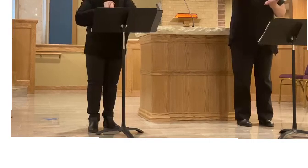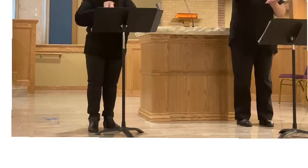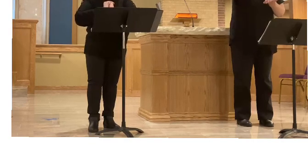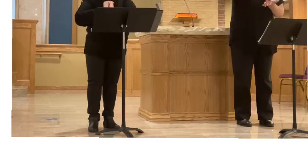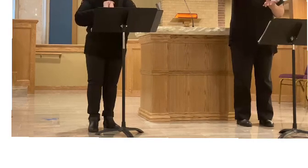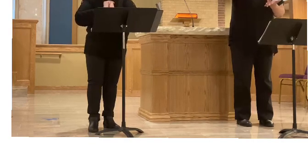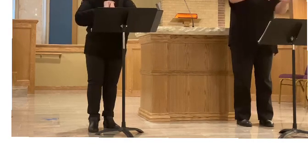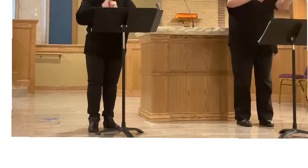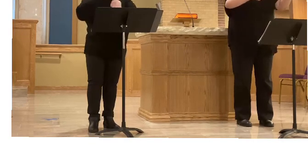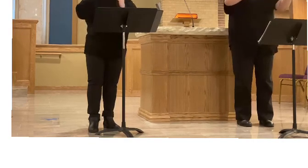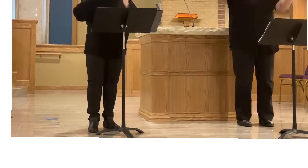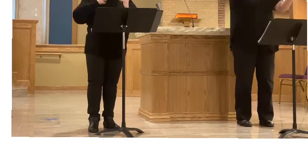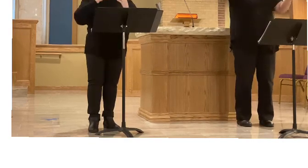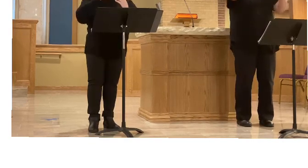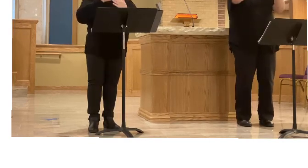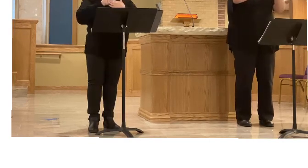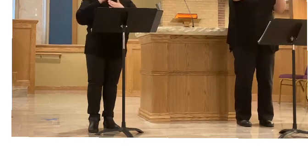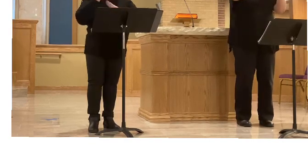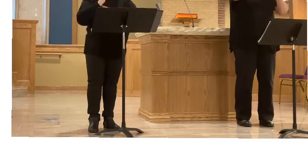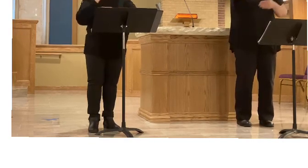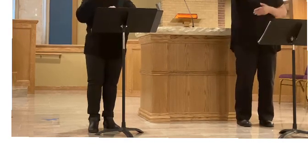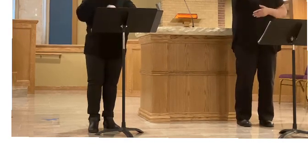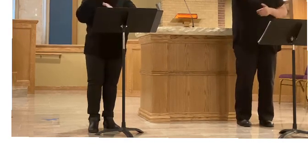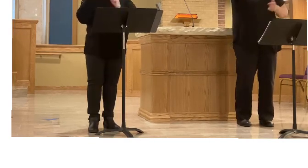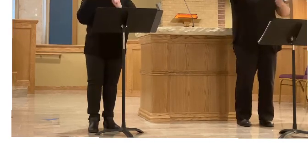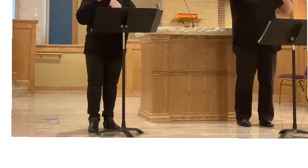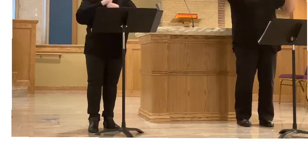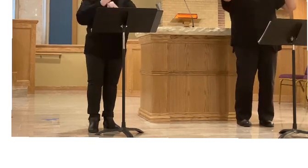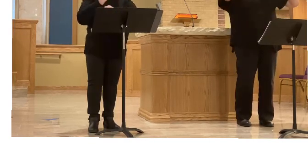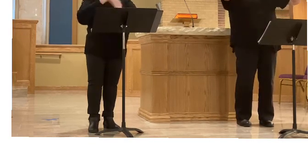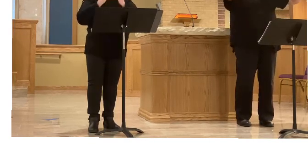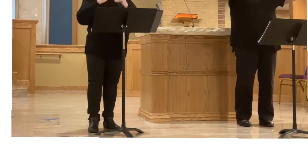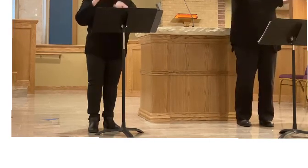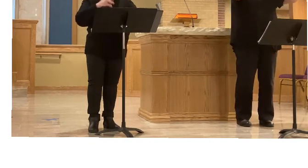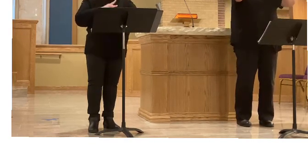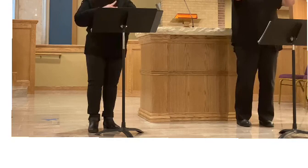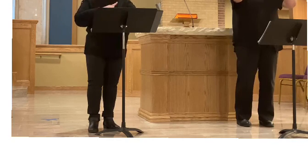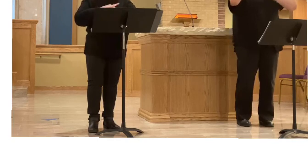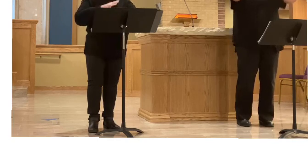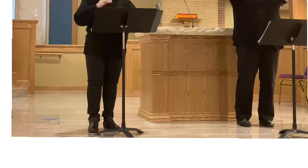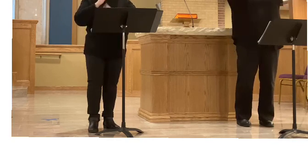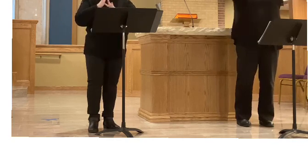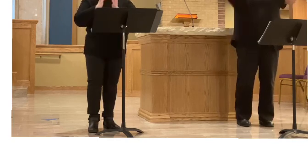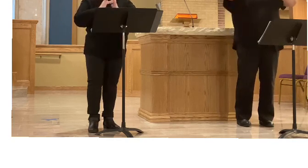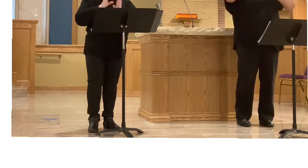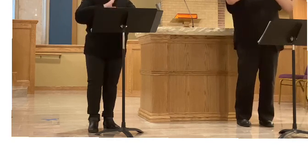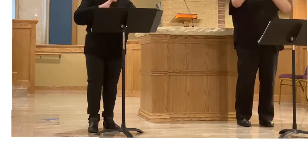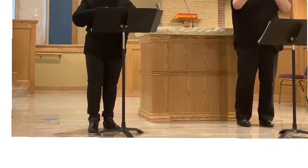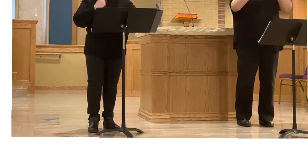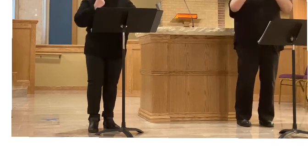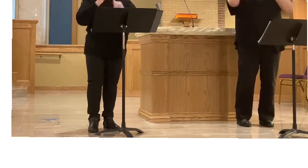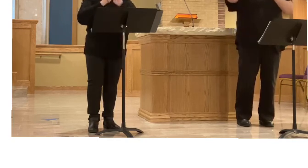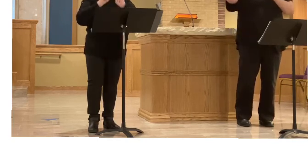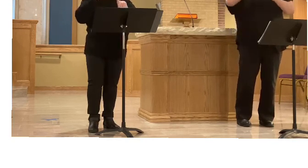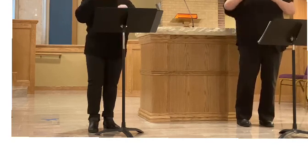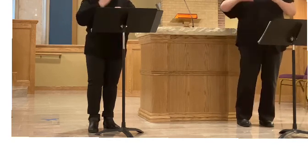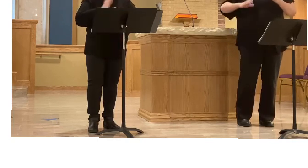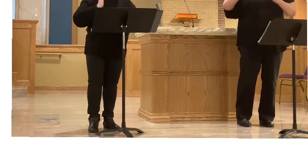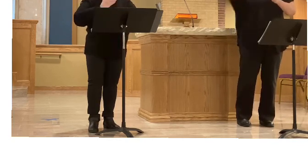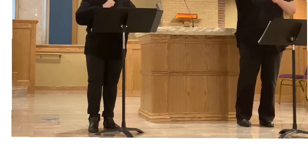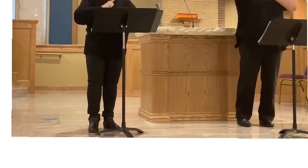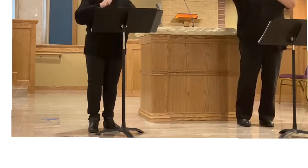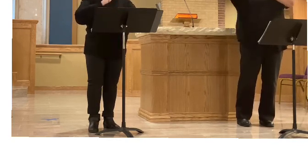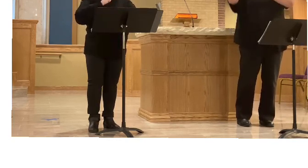I believe in God, the Father Almighty, creator of heaven and earth, and in Jesus Christ, his only Son,